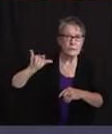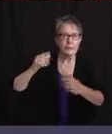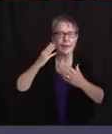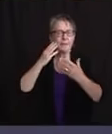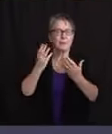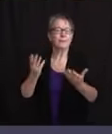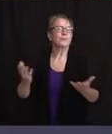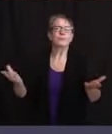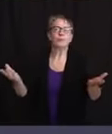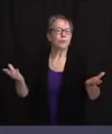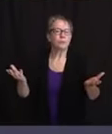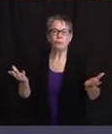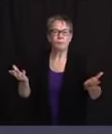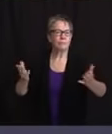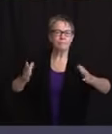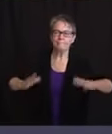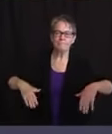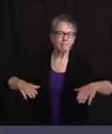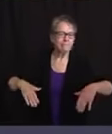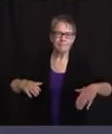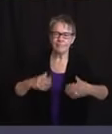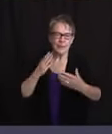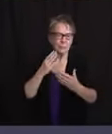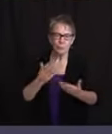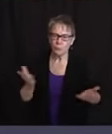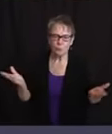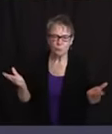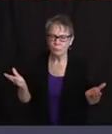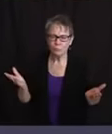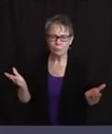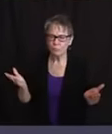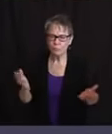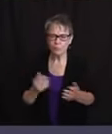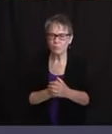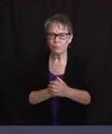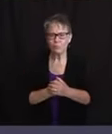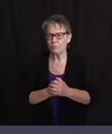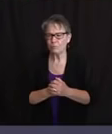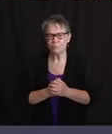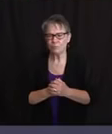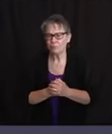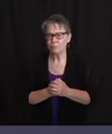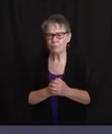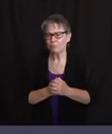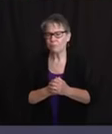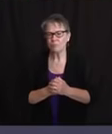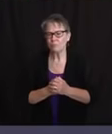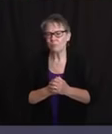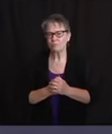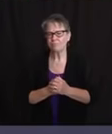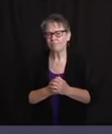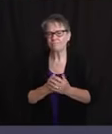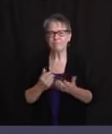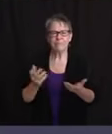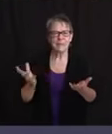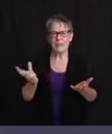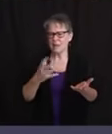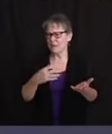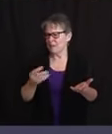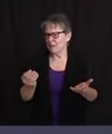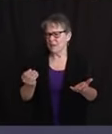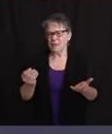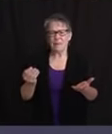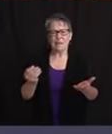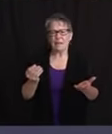the premise. It's not your premise, but the premise that this is inconsistent with our objectives. First of all, I talk all the time about the fact